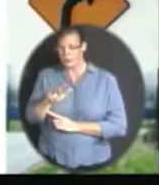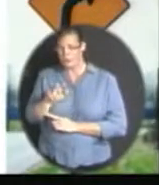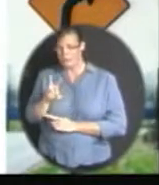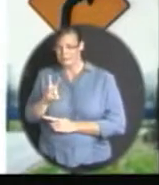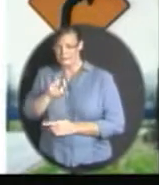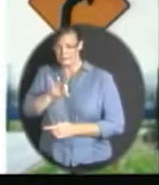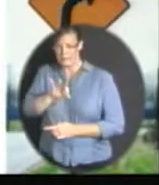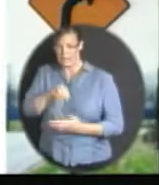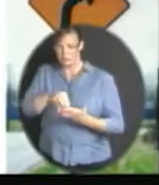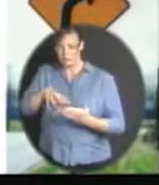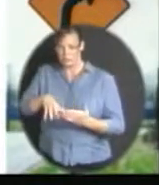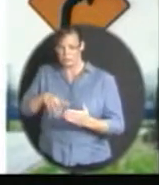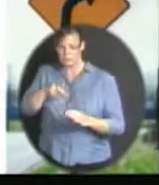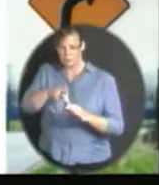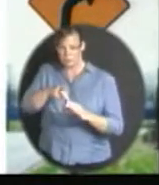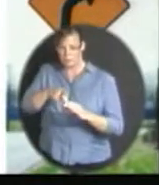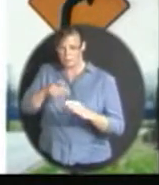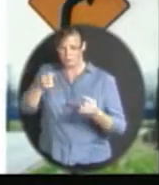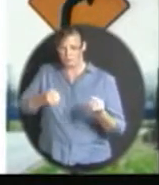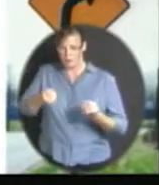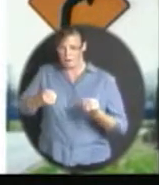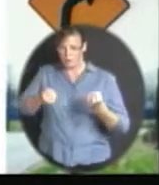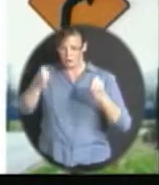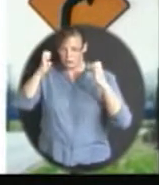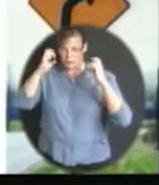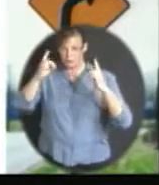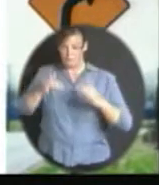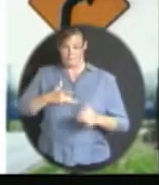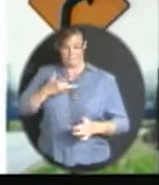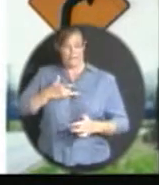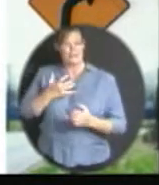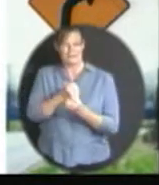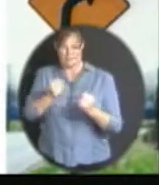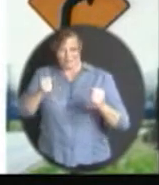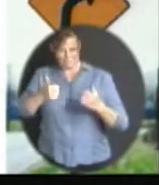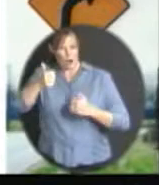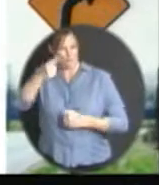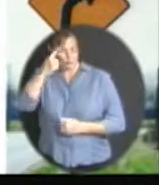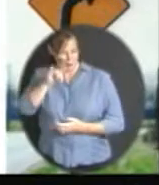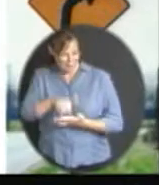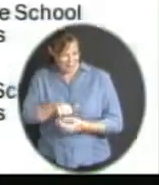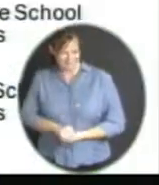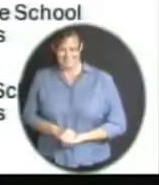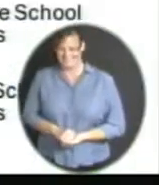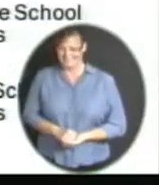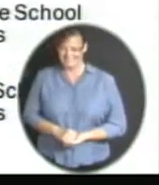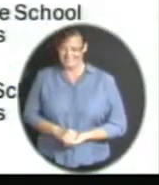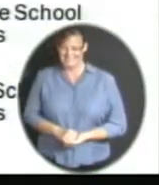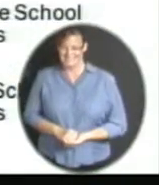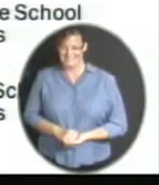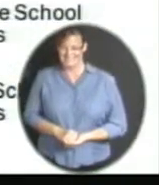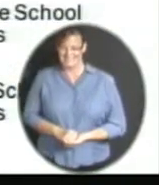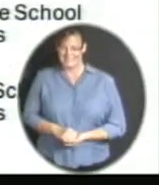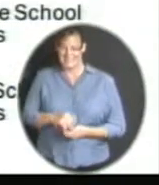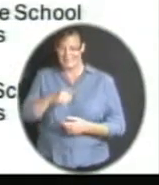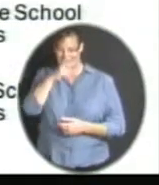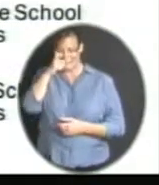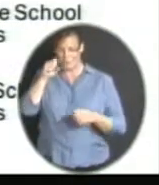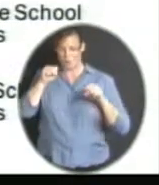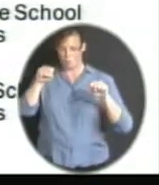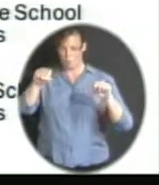369 students participated in driver's education this summer, and we feel much safer for it. Summer